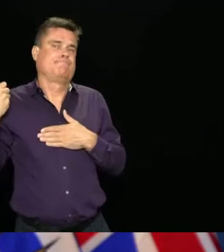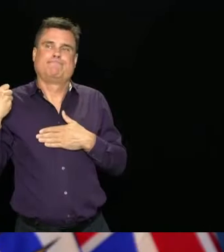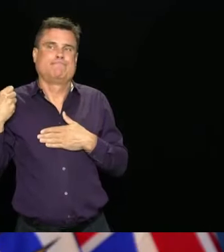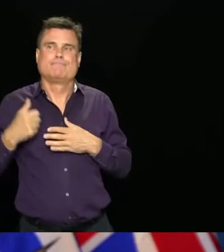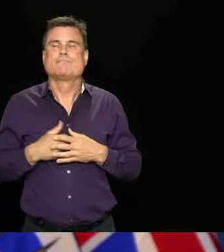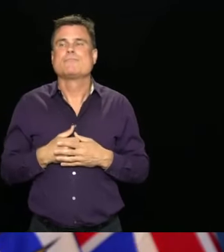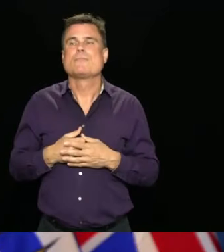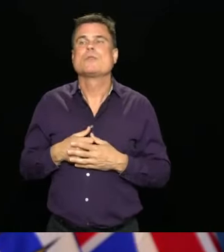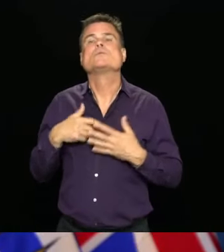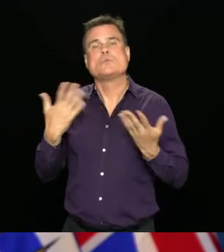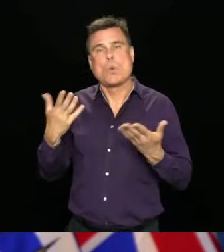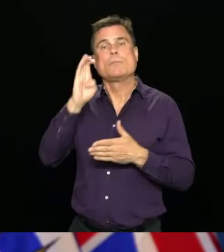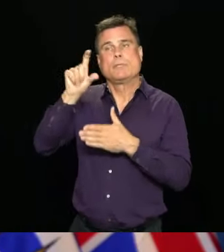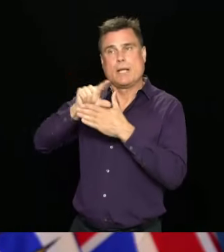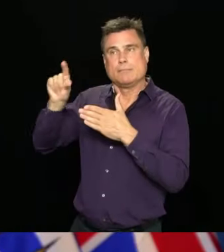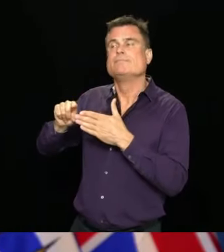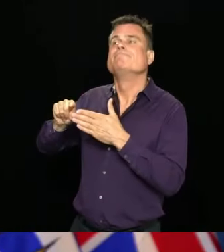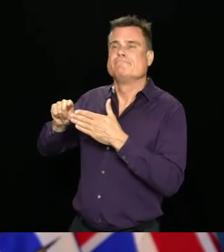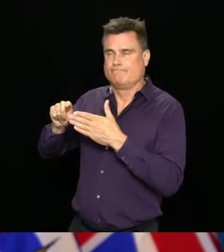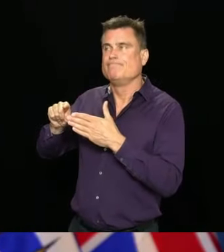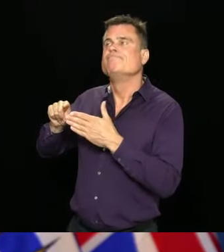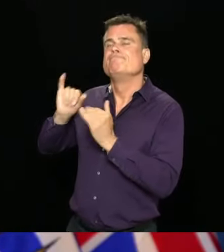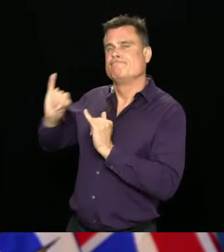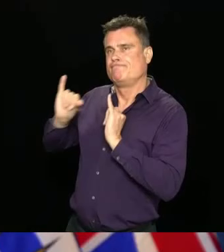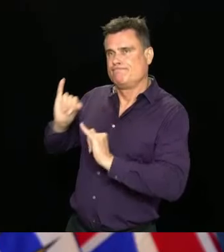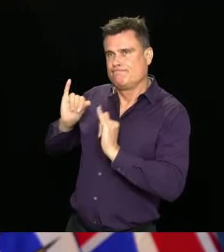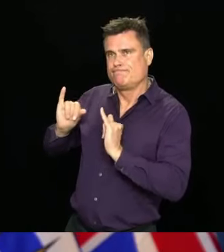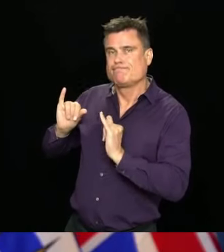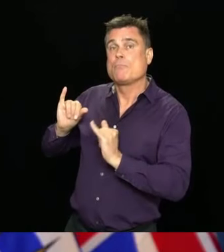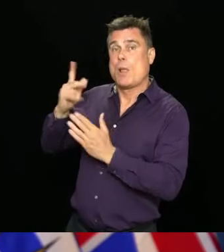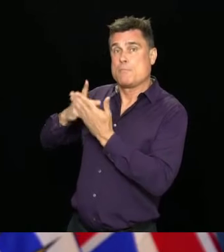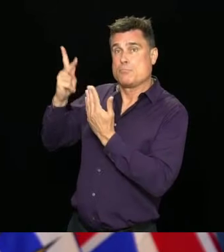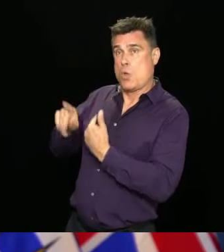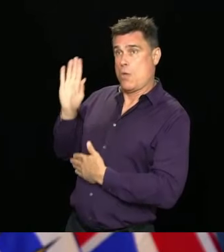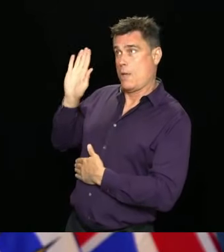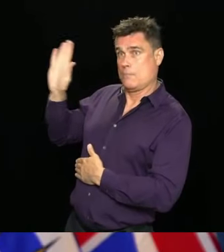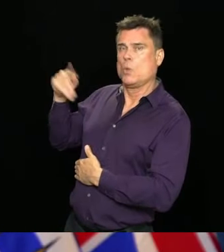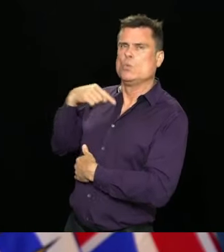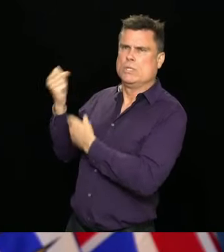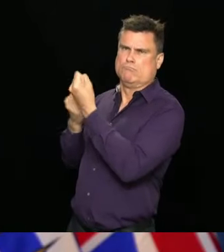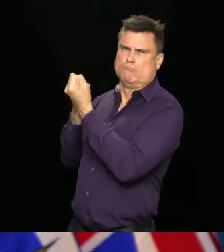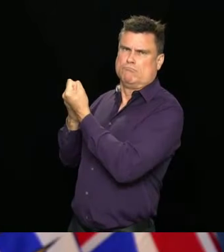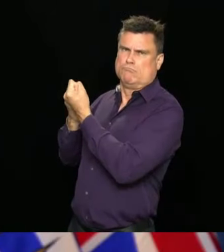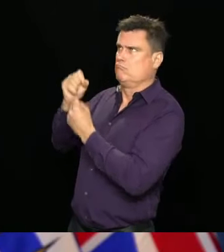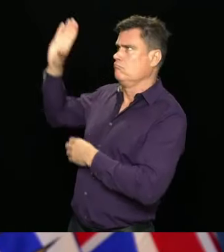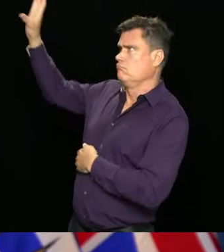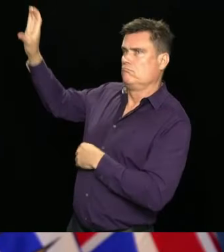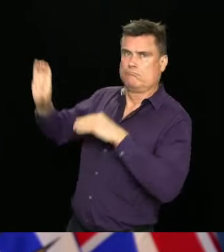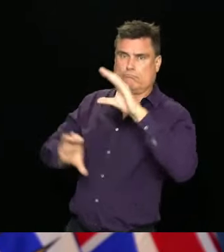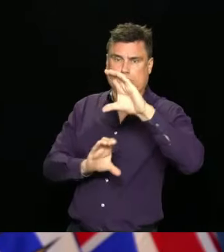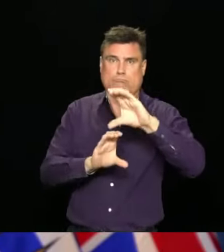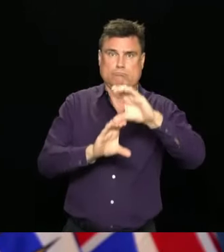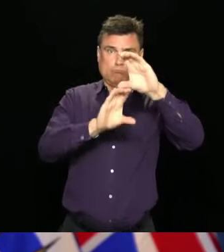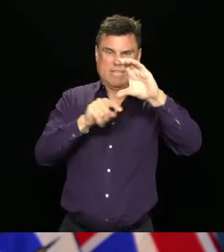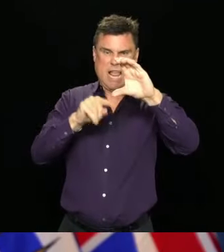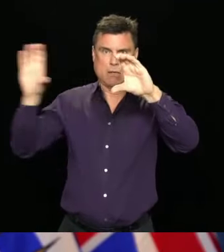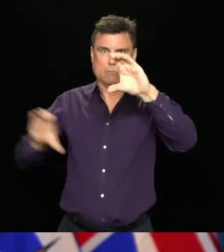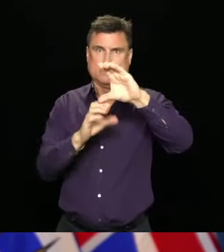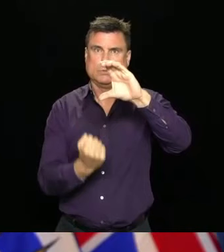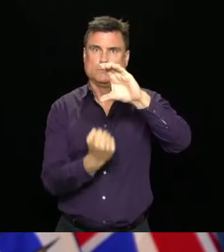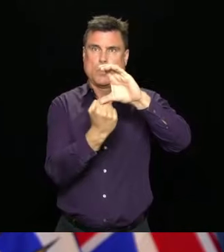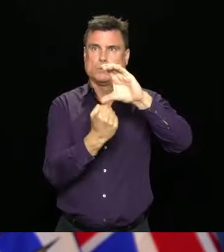we're listening to small businesses, and we're taking action to strengthen the federal commercial rent program. I'm announcing